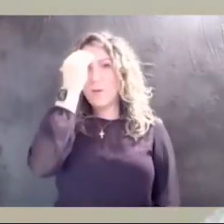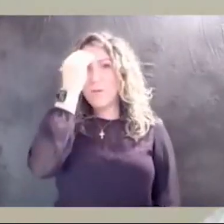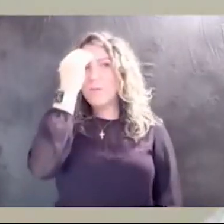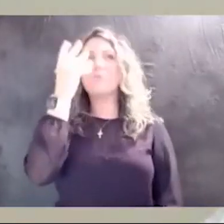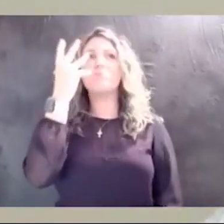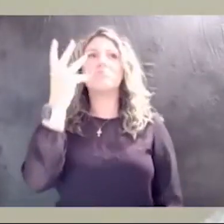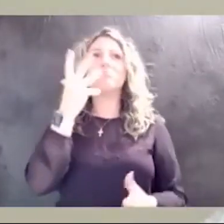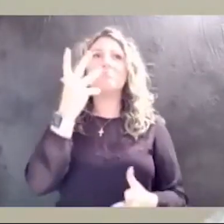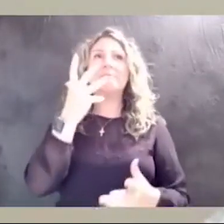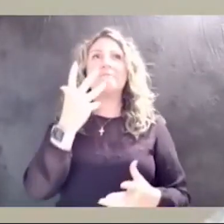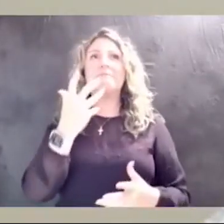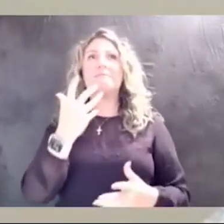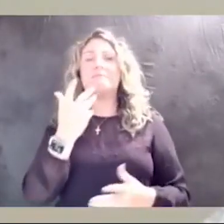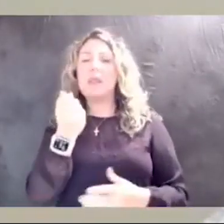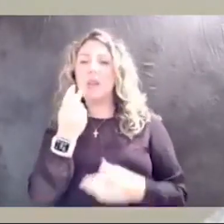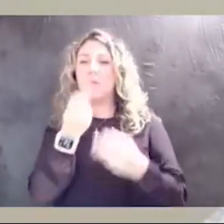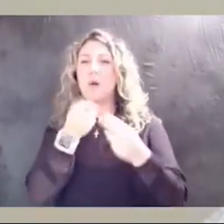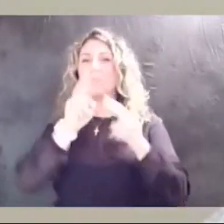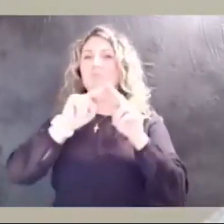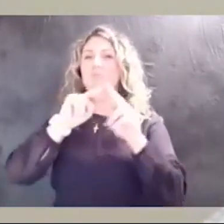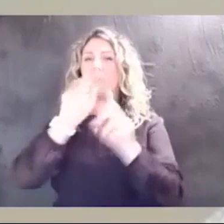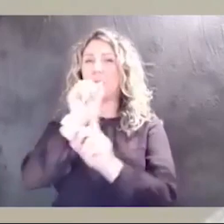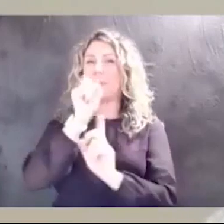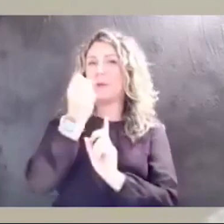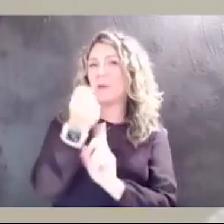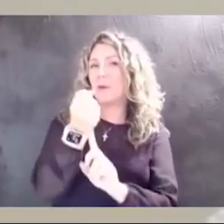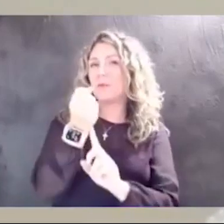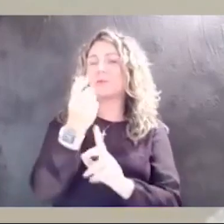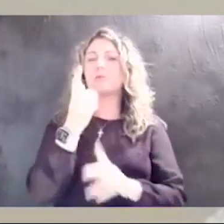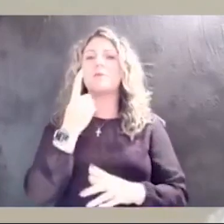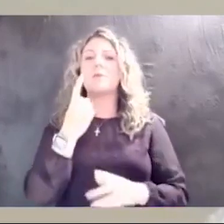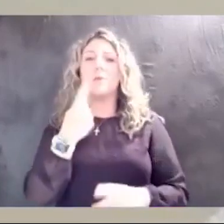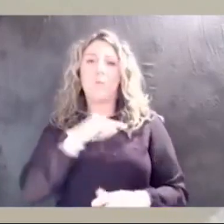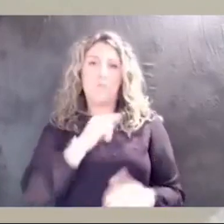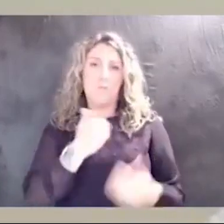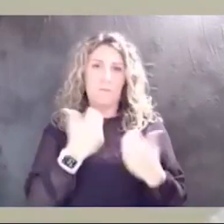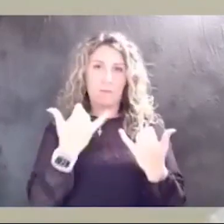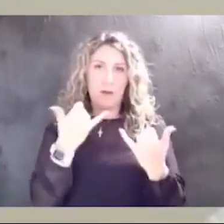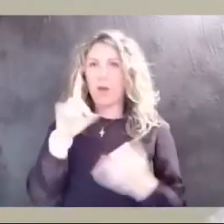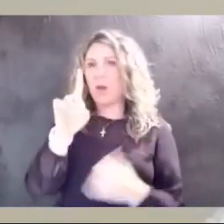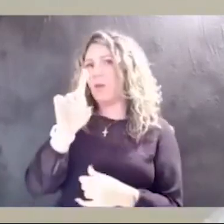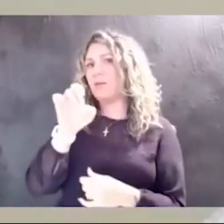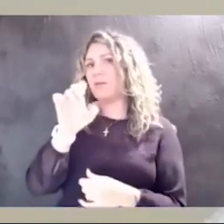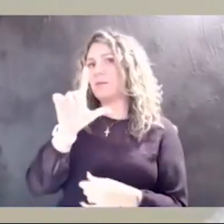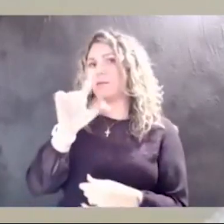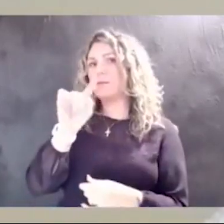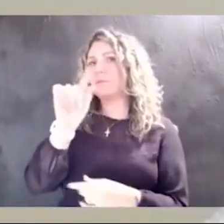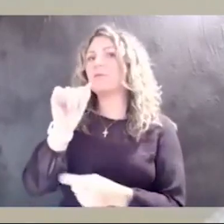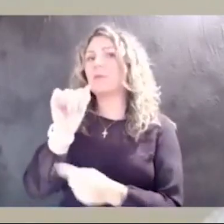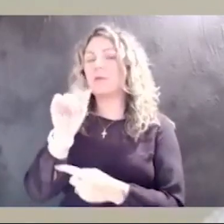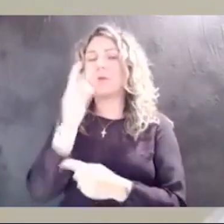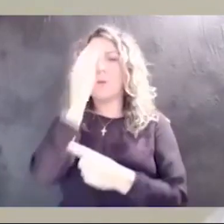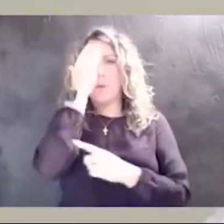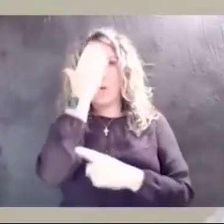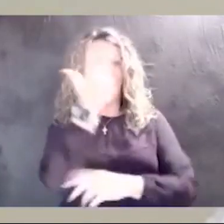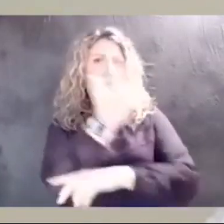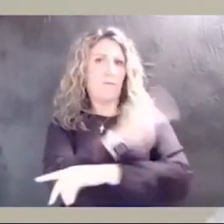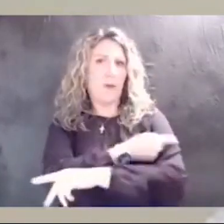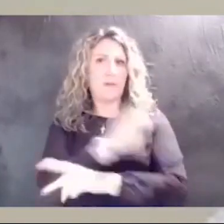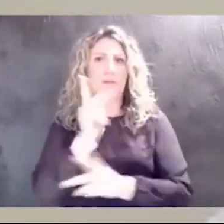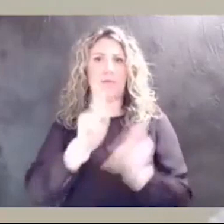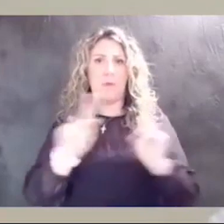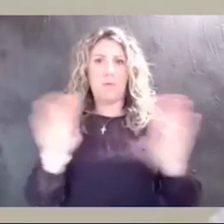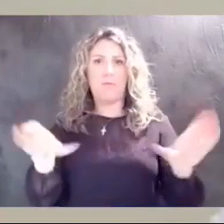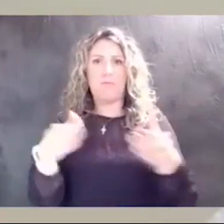little bump in our cases across. We have the Delta variant. We also know that the vaccinated population still is well